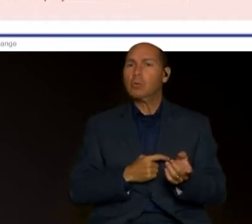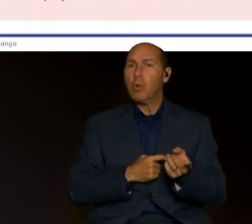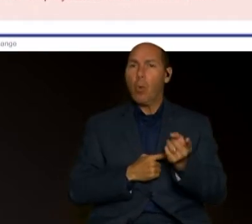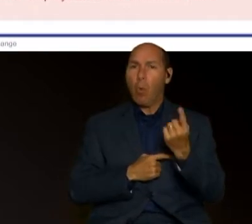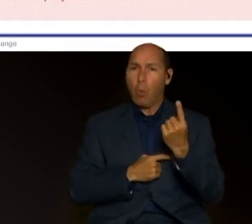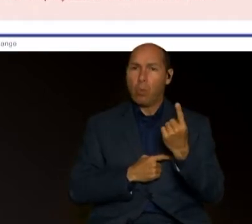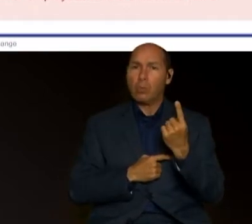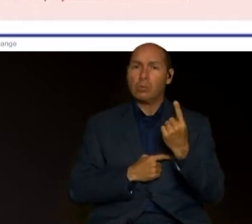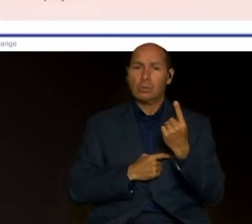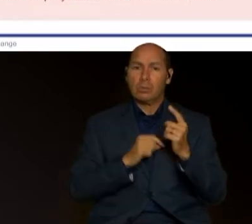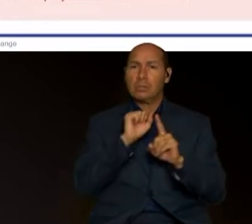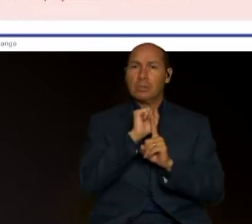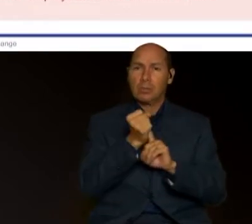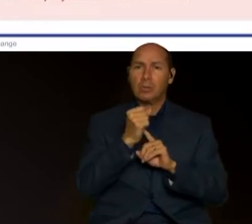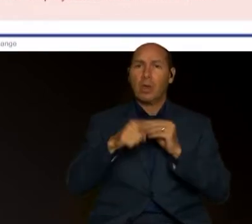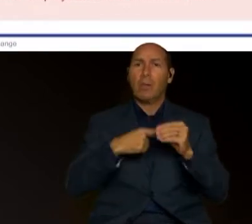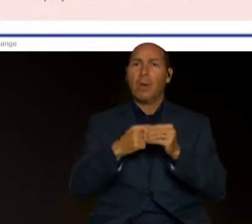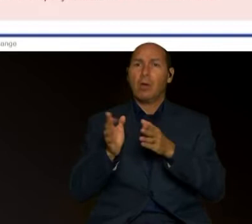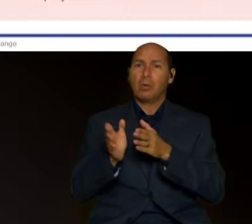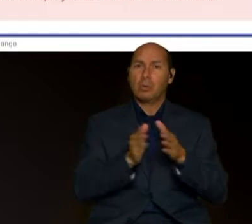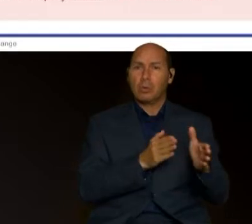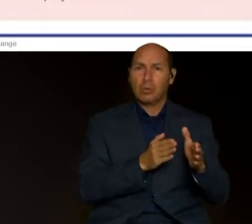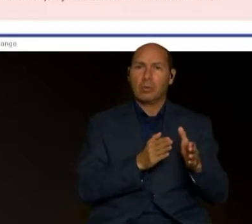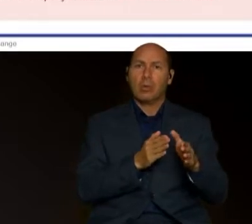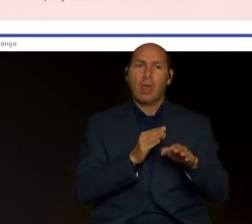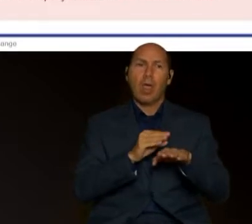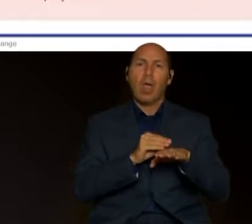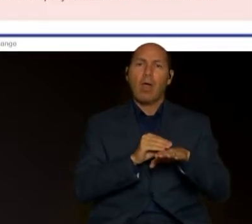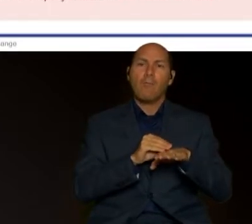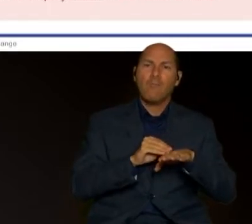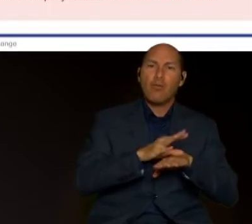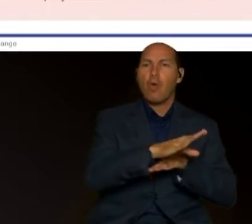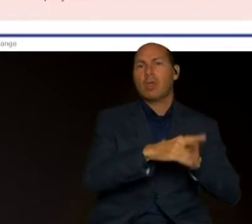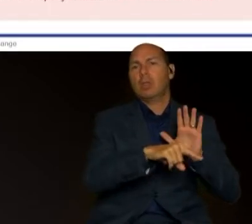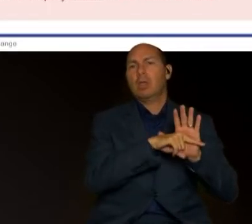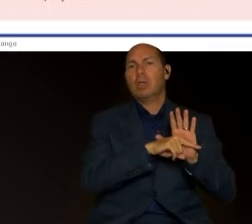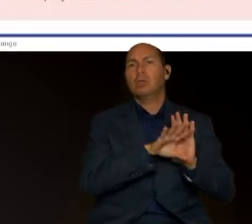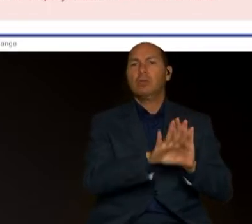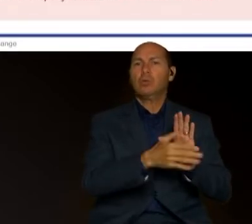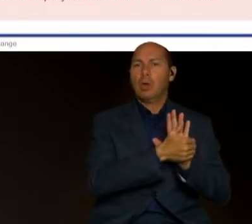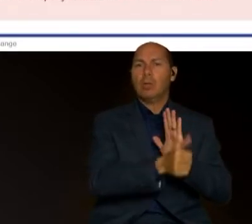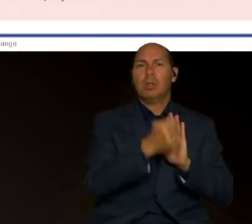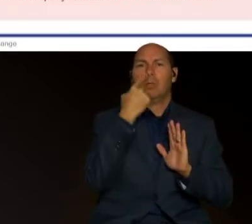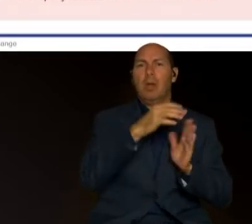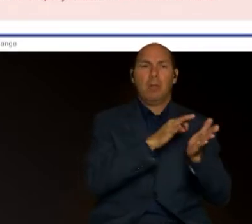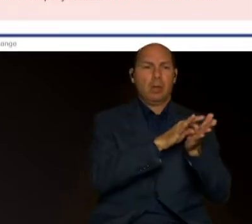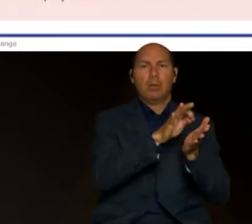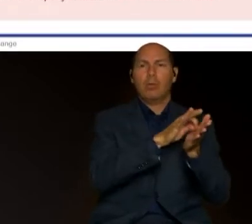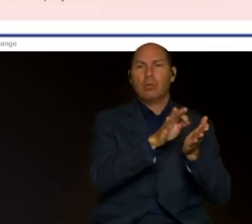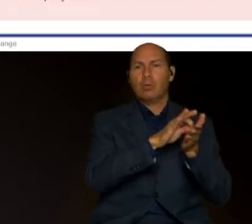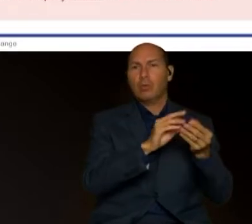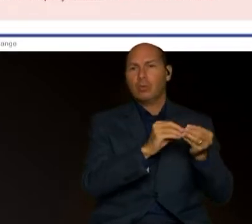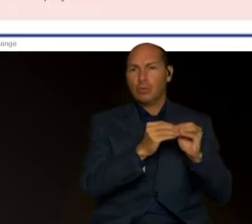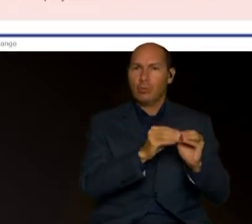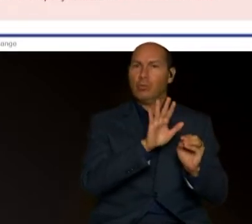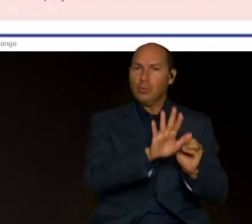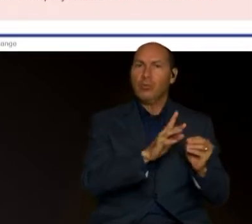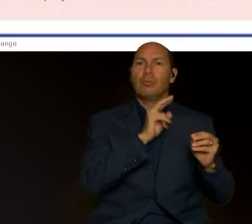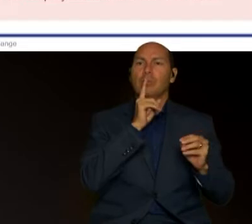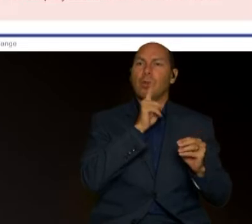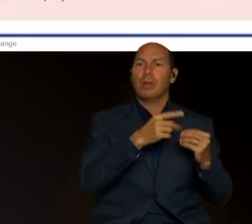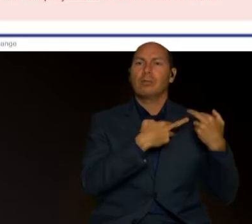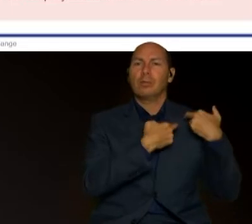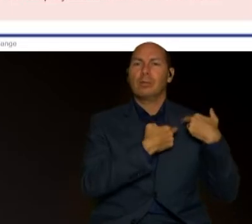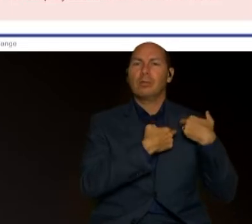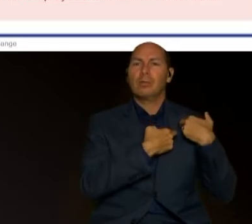see how a situation in the structure affects the ability of the accountant to do his accounting work.